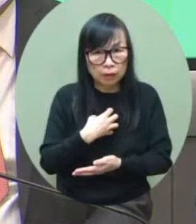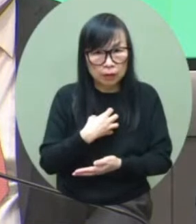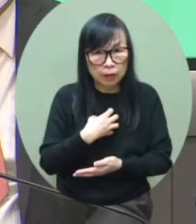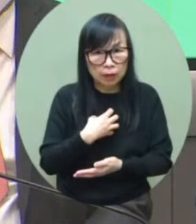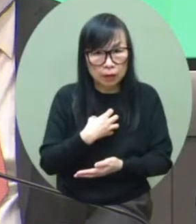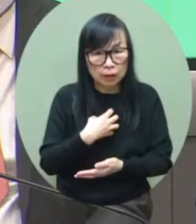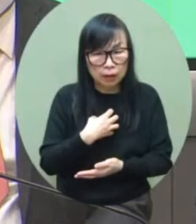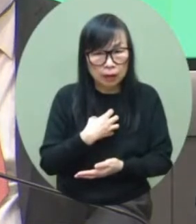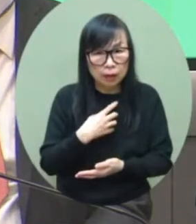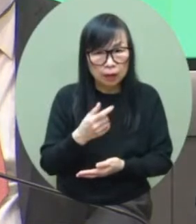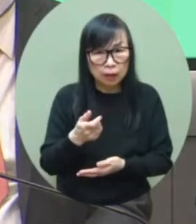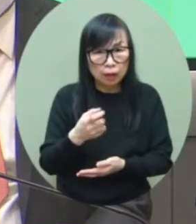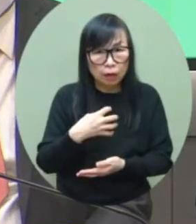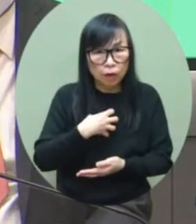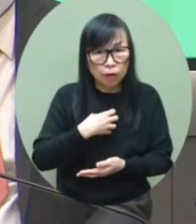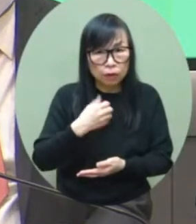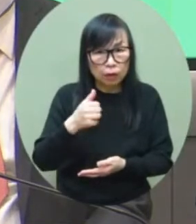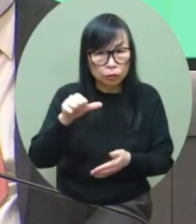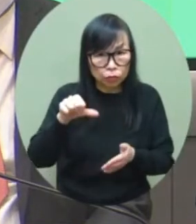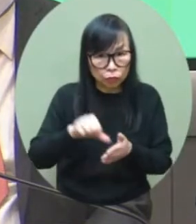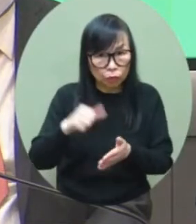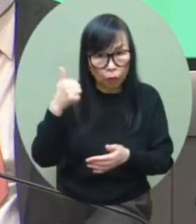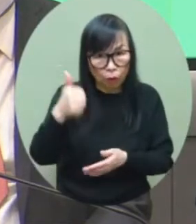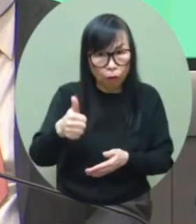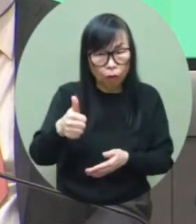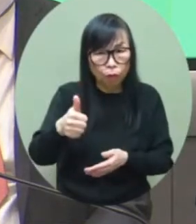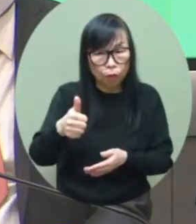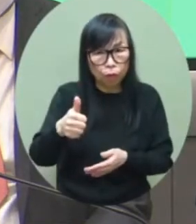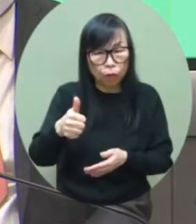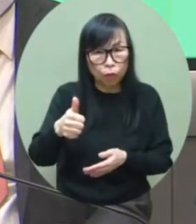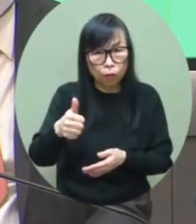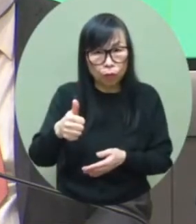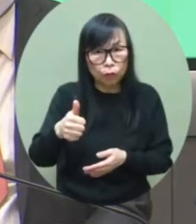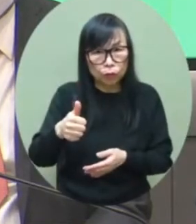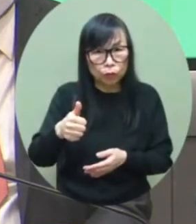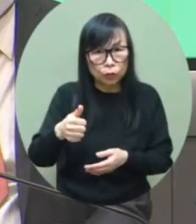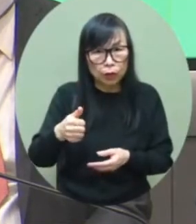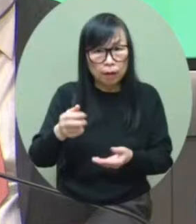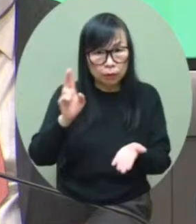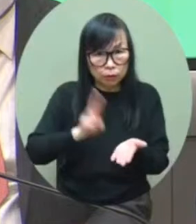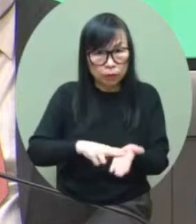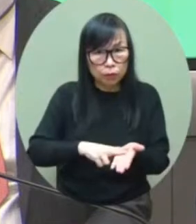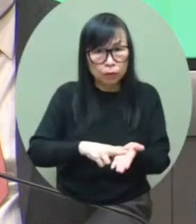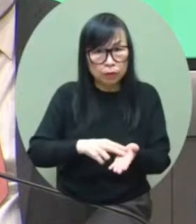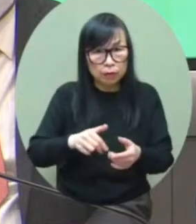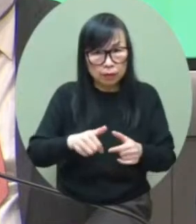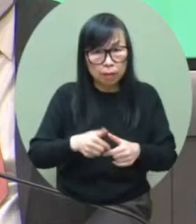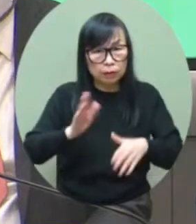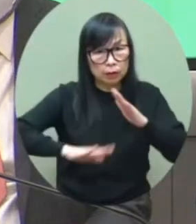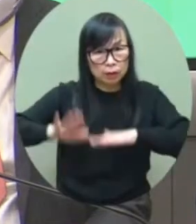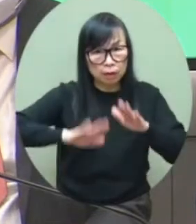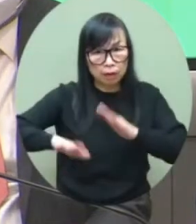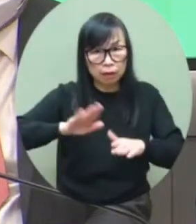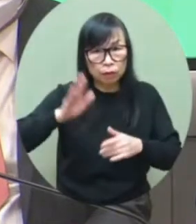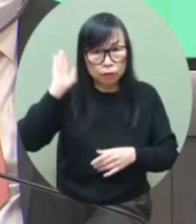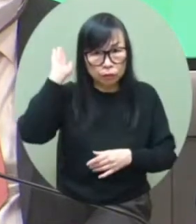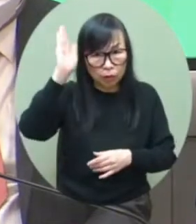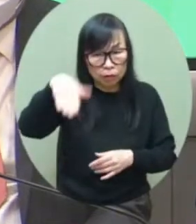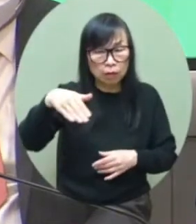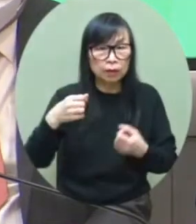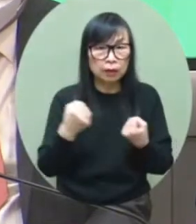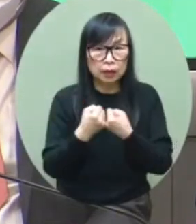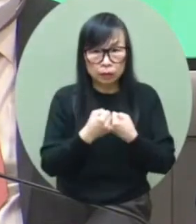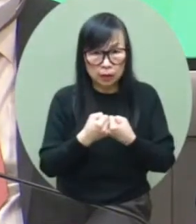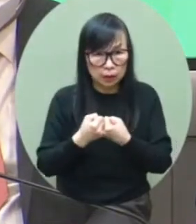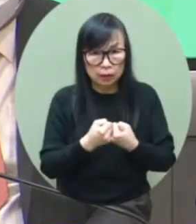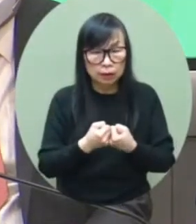our experience. And I believe we have since come up with the most effective measures.